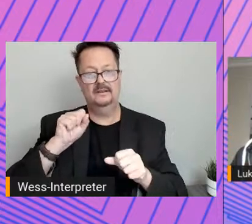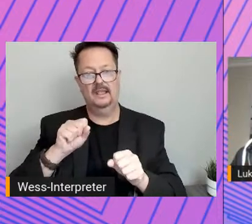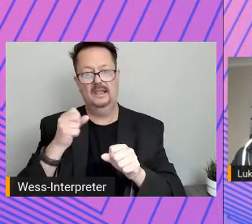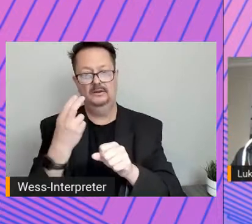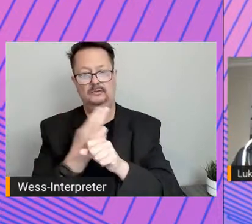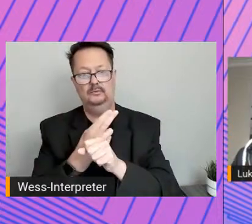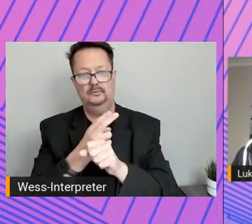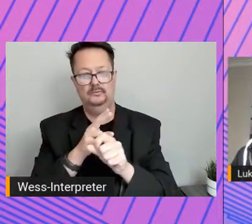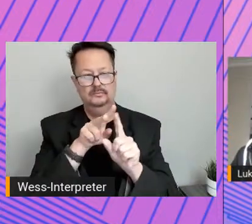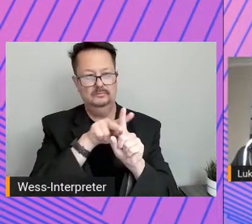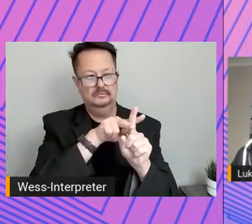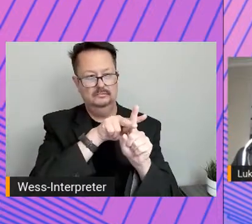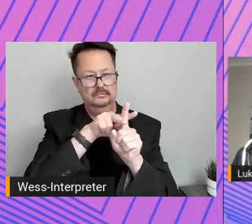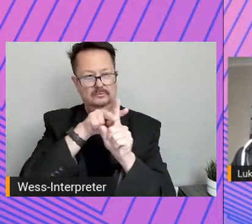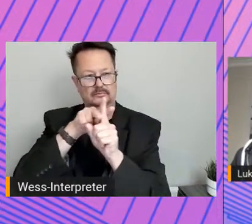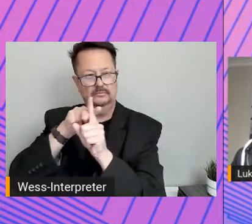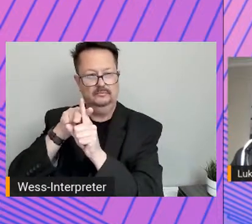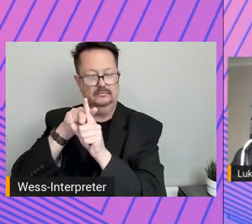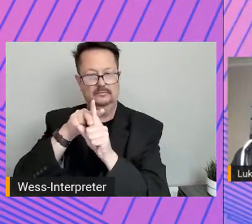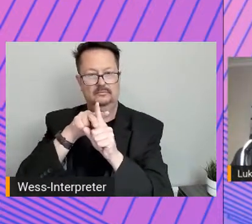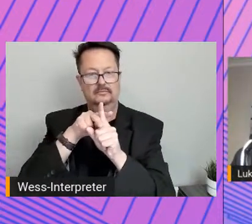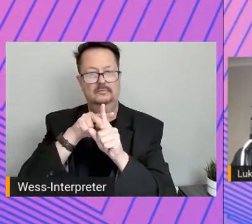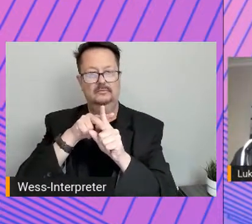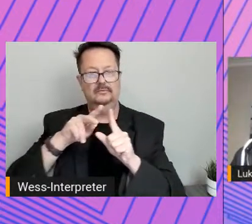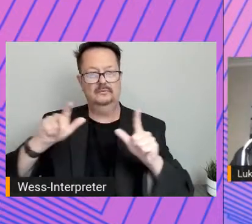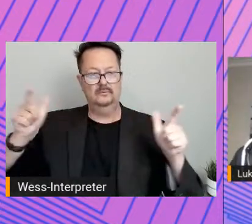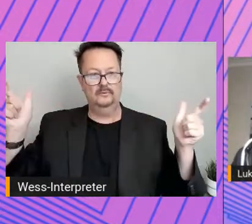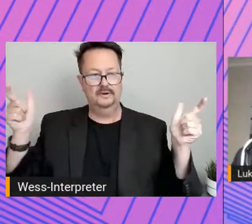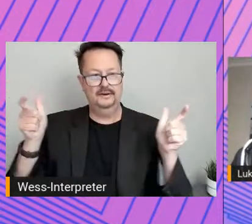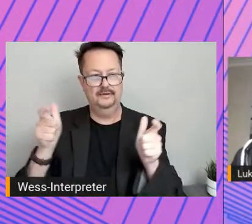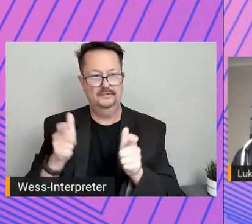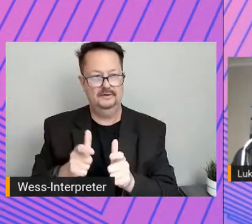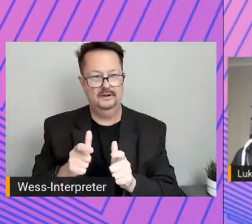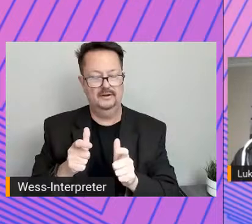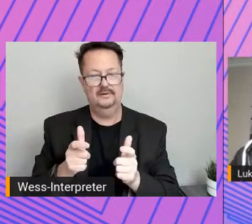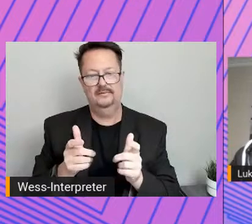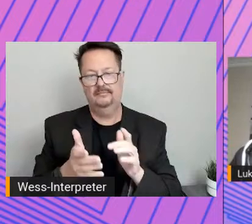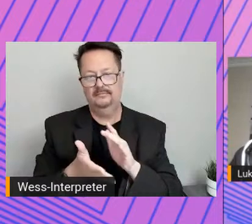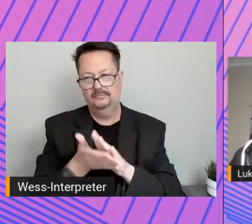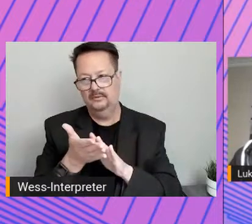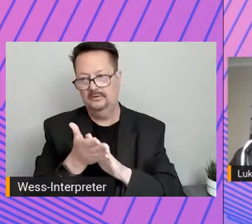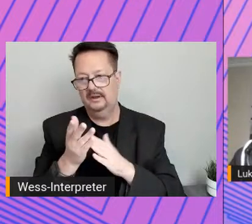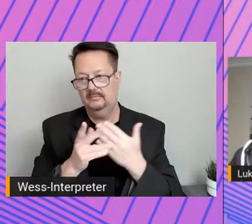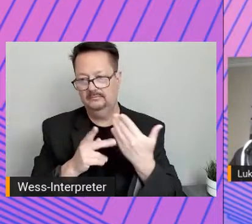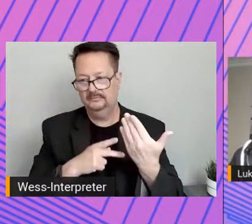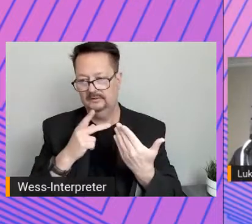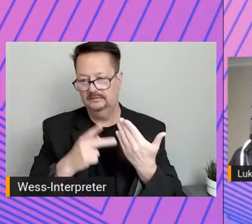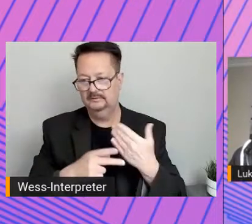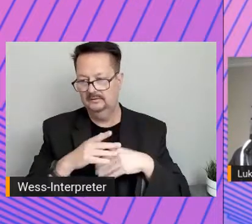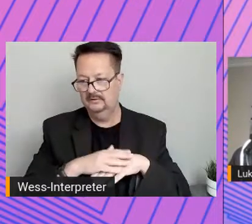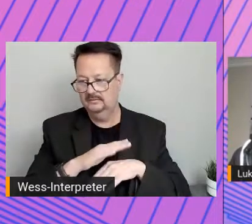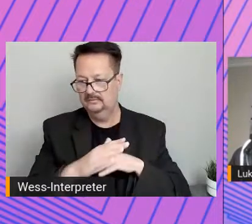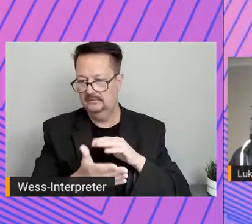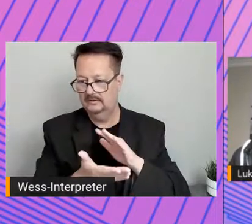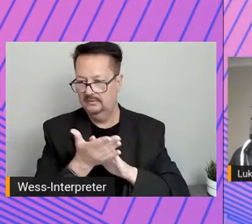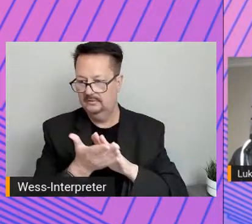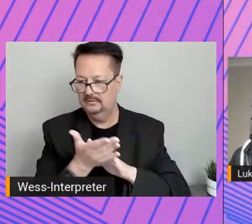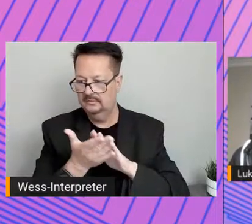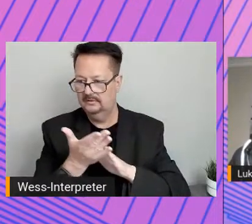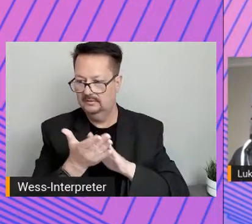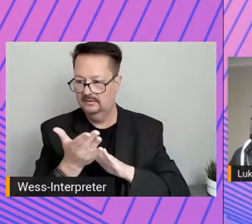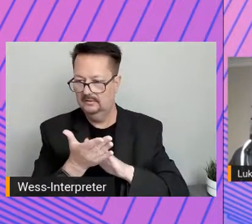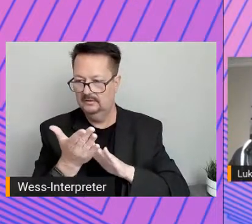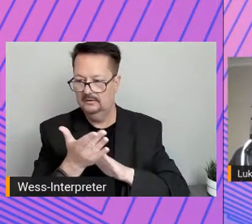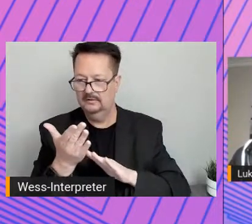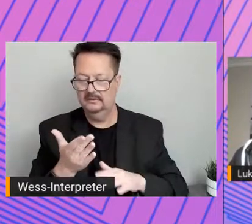profiles to narrow down what containers are actually allowed to do, programs and processes on their hosts. And the cool thing is you can actually carry this